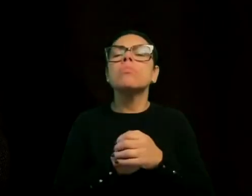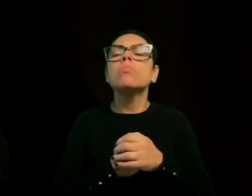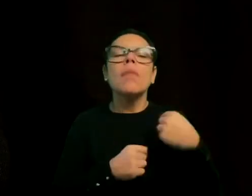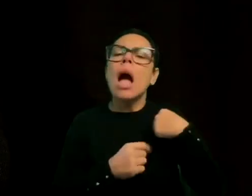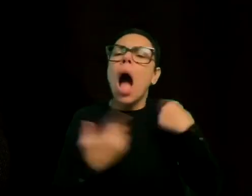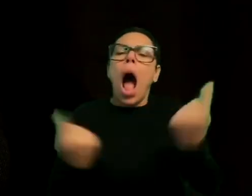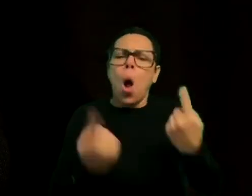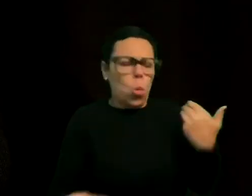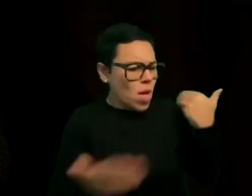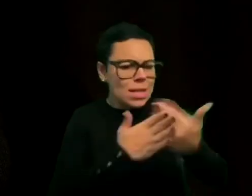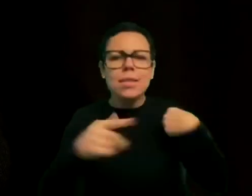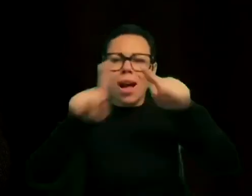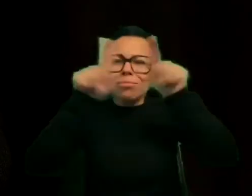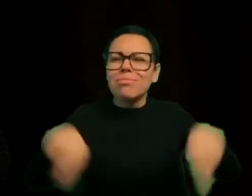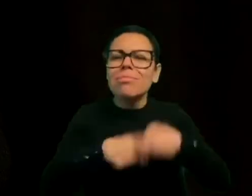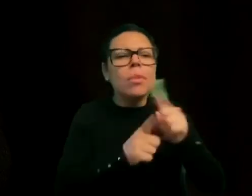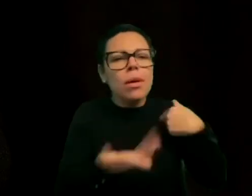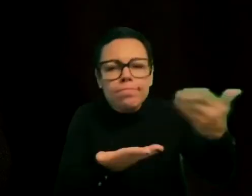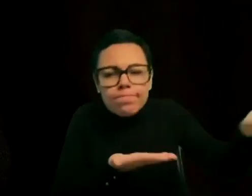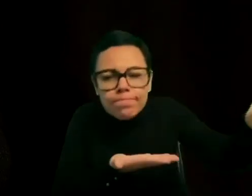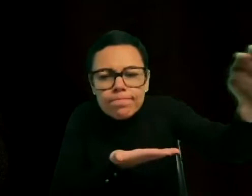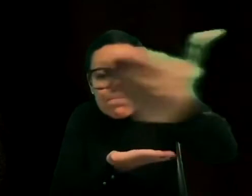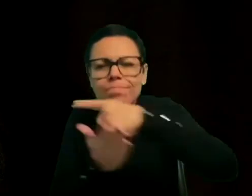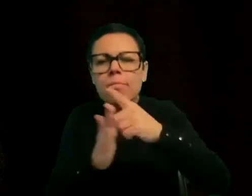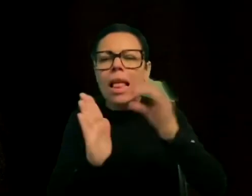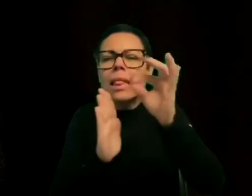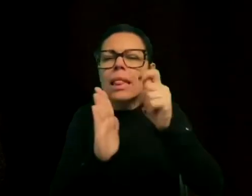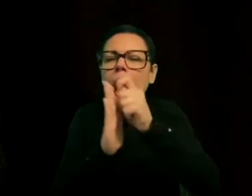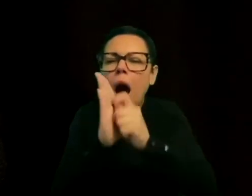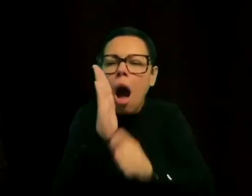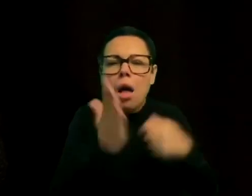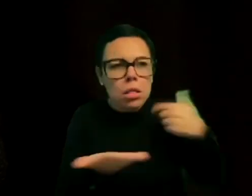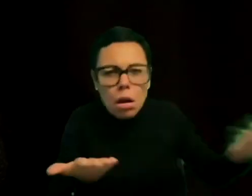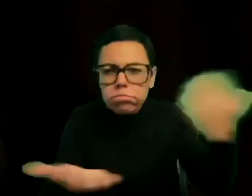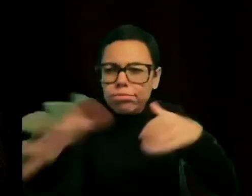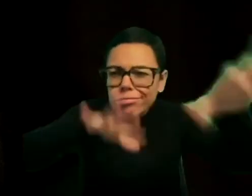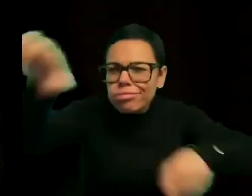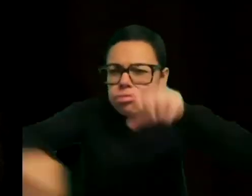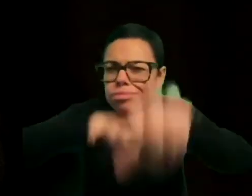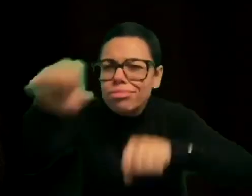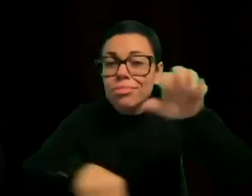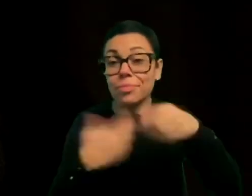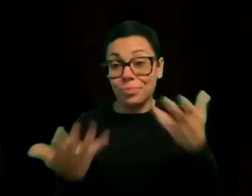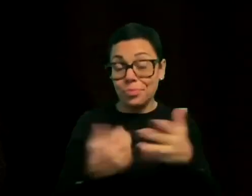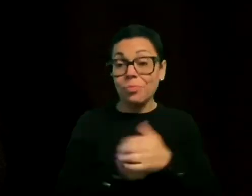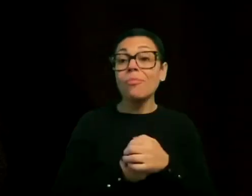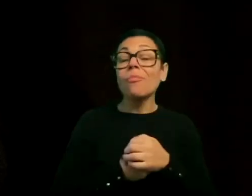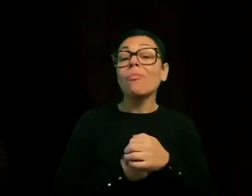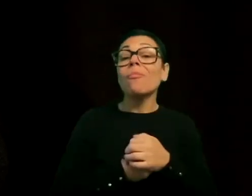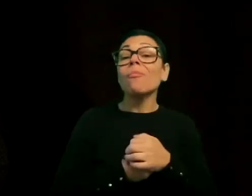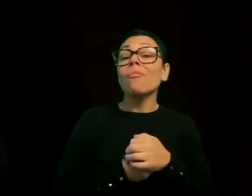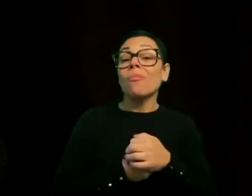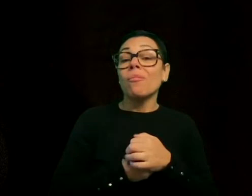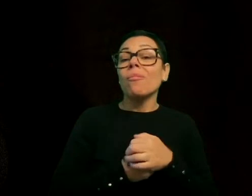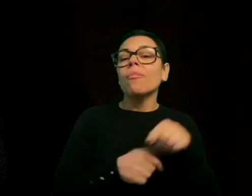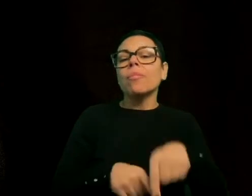procurement people are not gender experts. And gender experts, we don't always understand. We don't understand the nitty-gritty of procurement